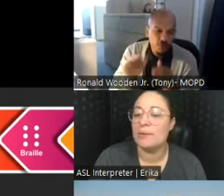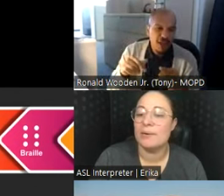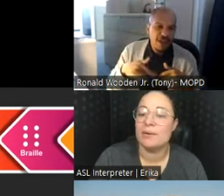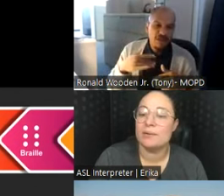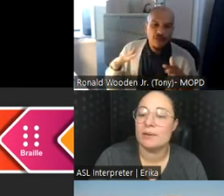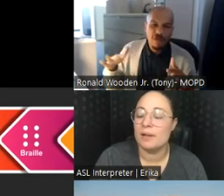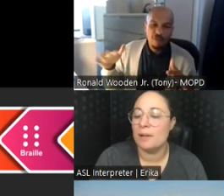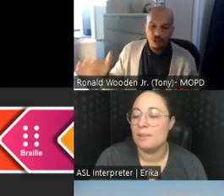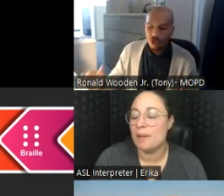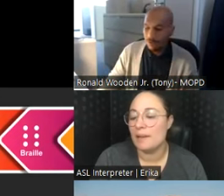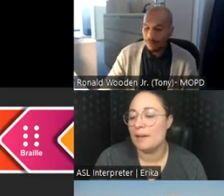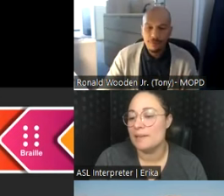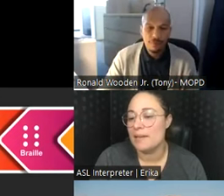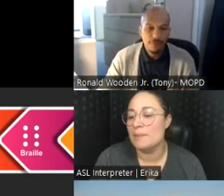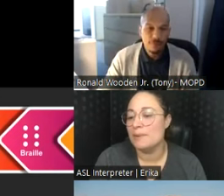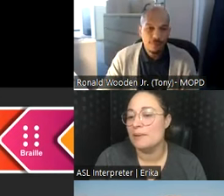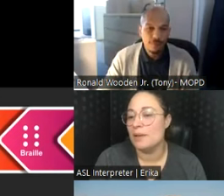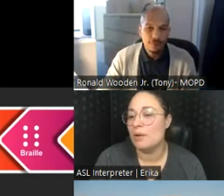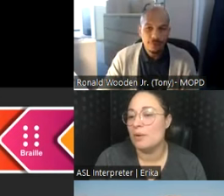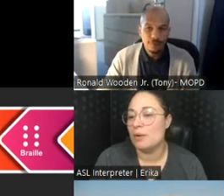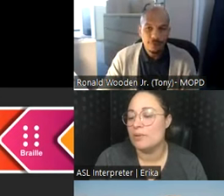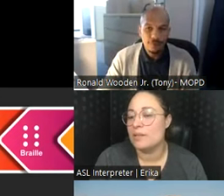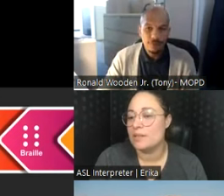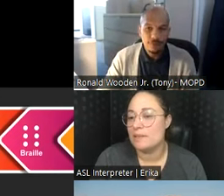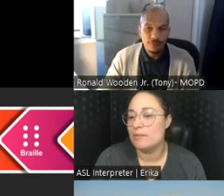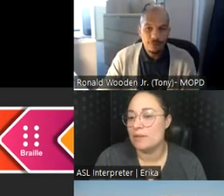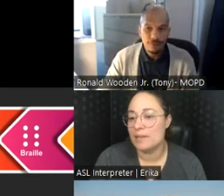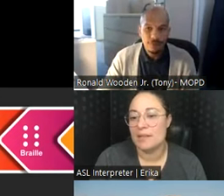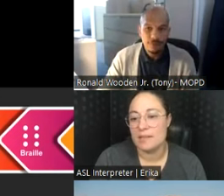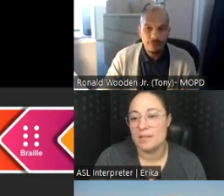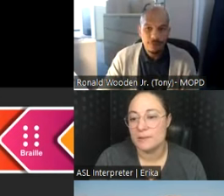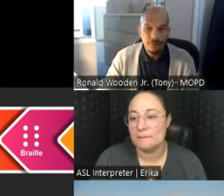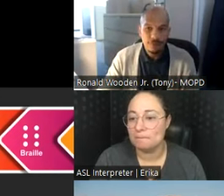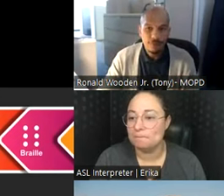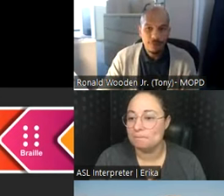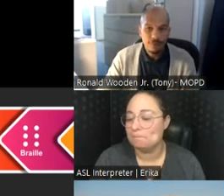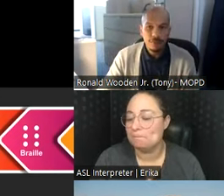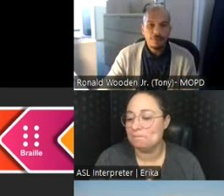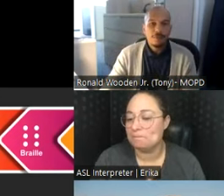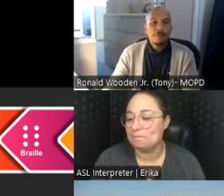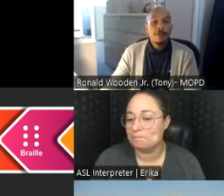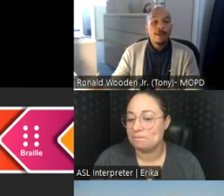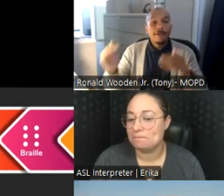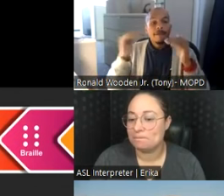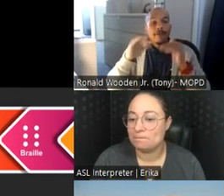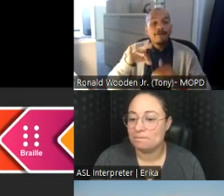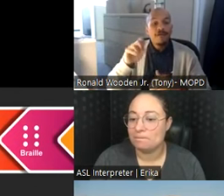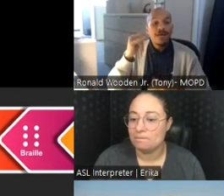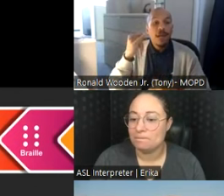ground or banging on the table or using a deep voice to get attention.